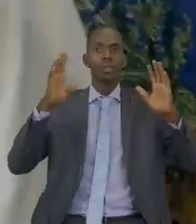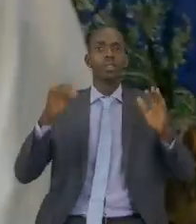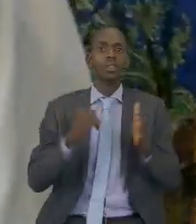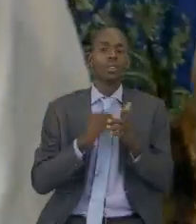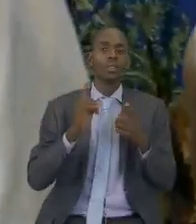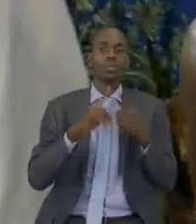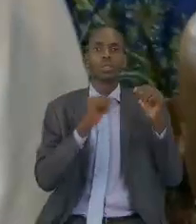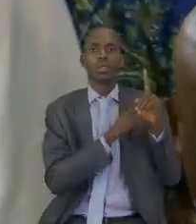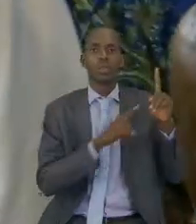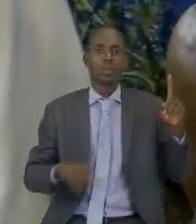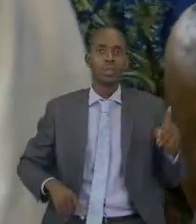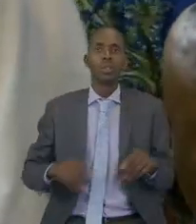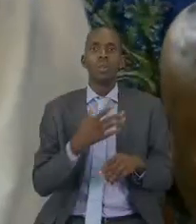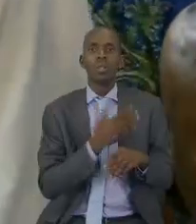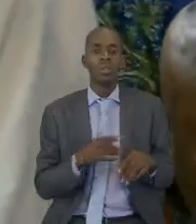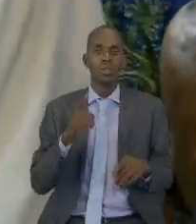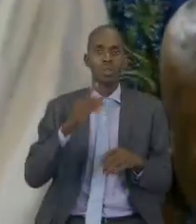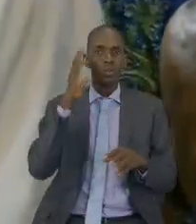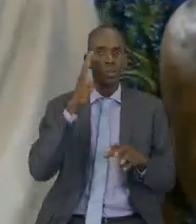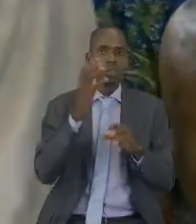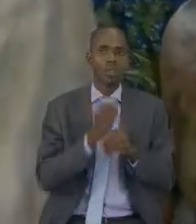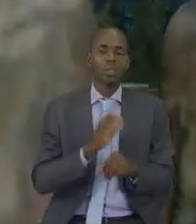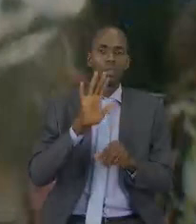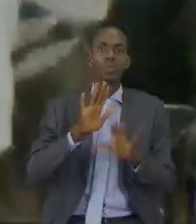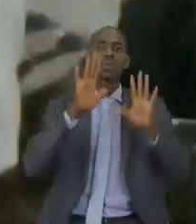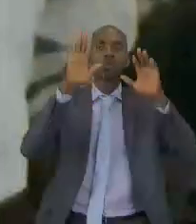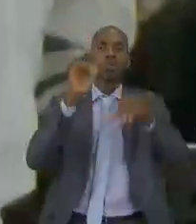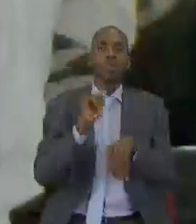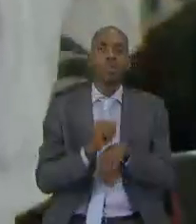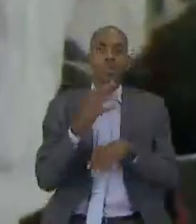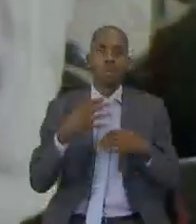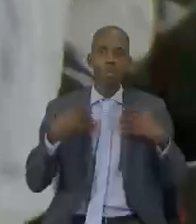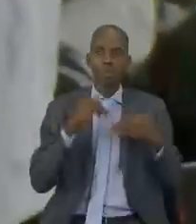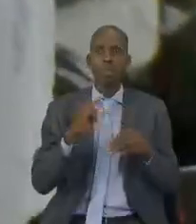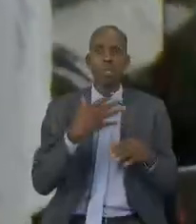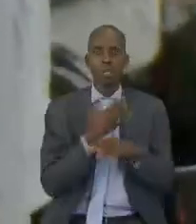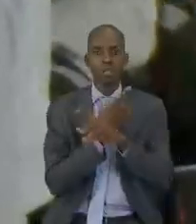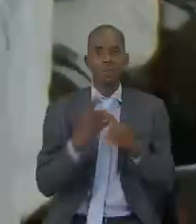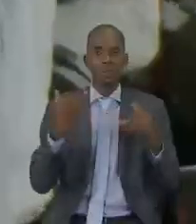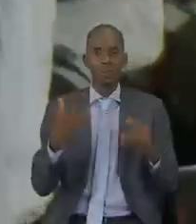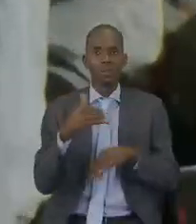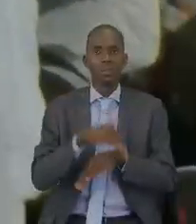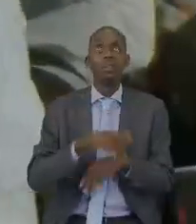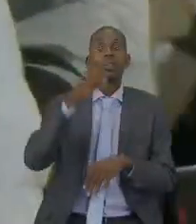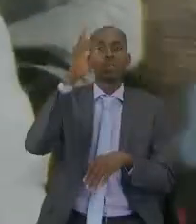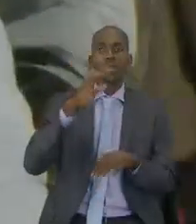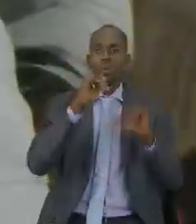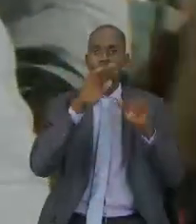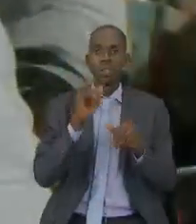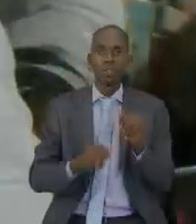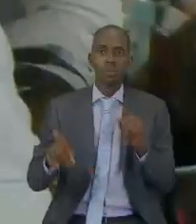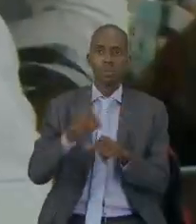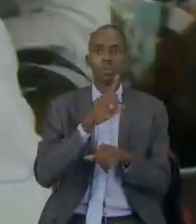to get your miracle of healing and deliverance tonight. God bless every one of you.